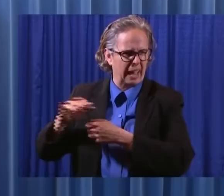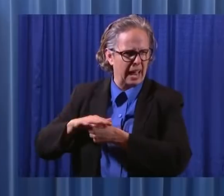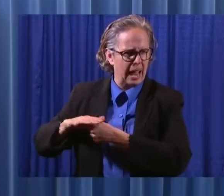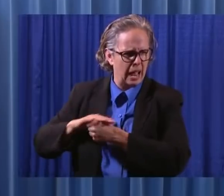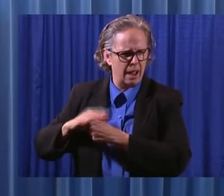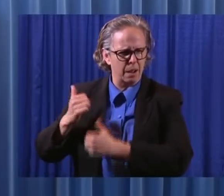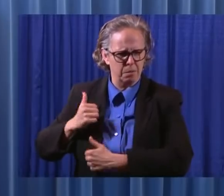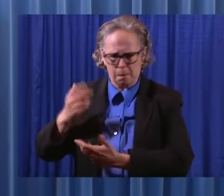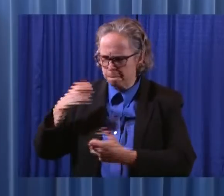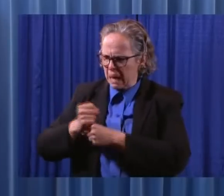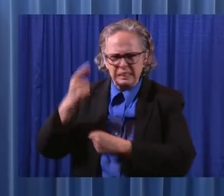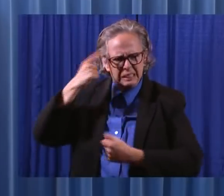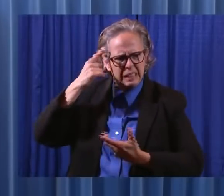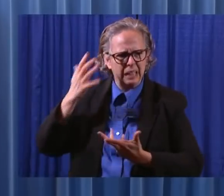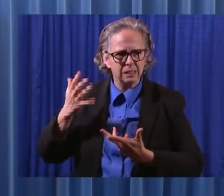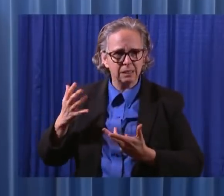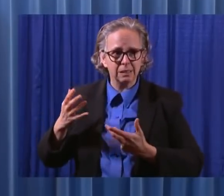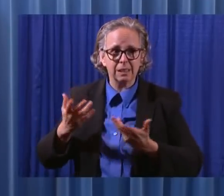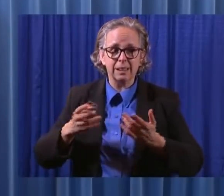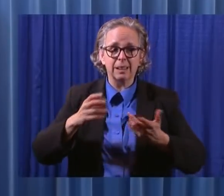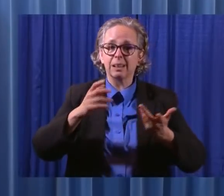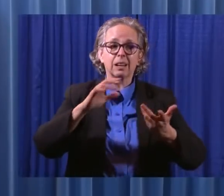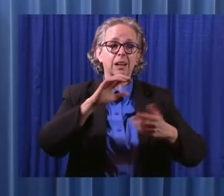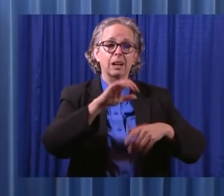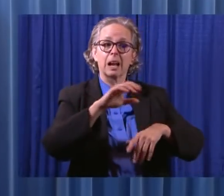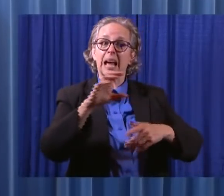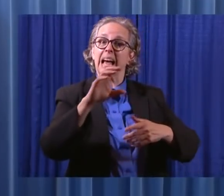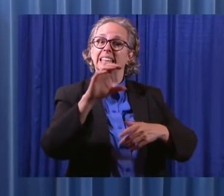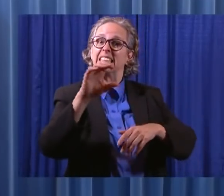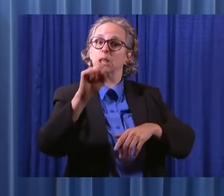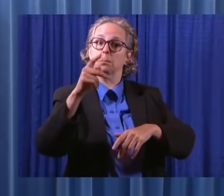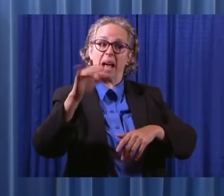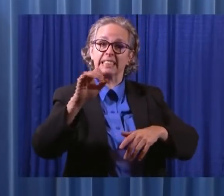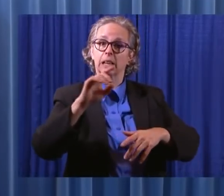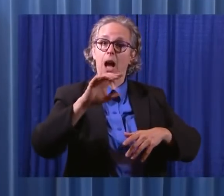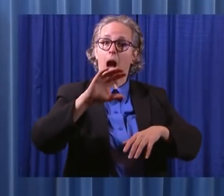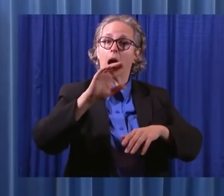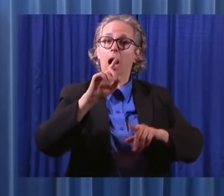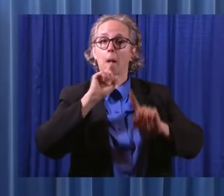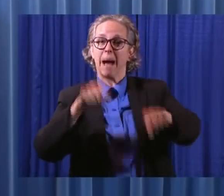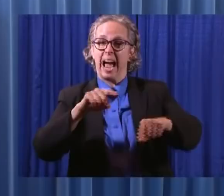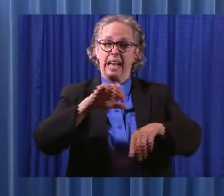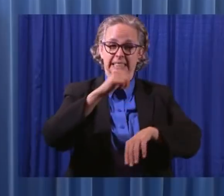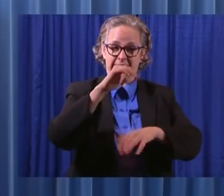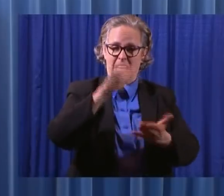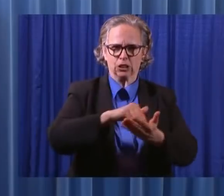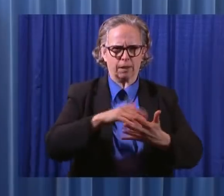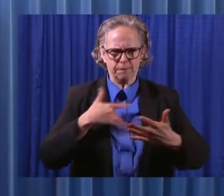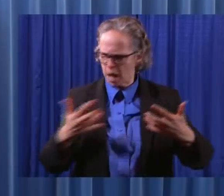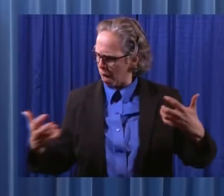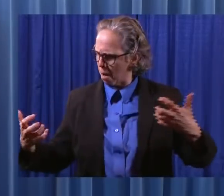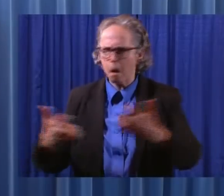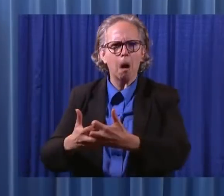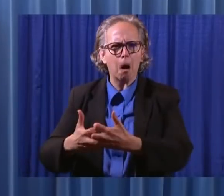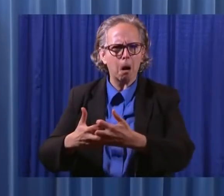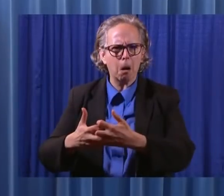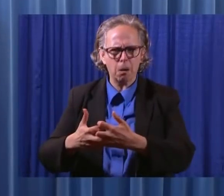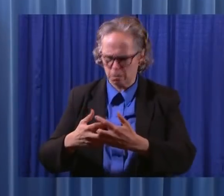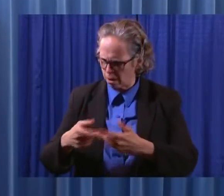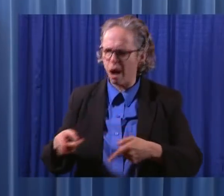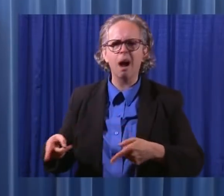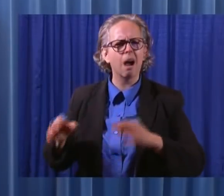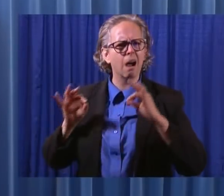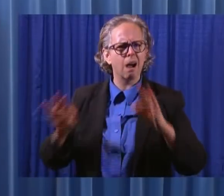Command Center to be. We know there are a lot of people competing, a lot of cities, a lot of areas, a lot of states that are competing, and we understand